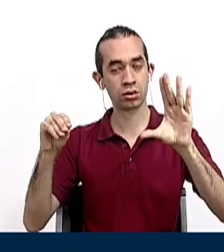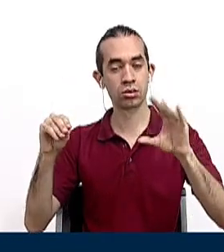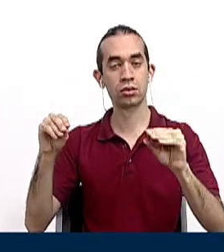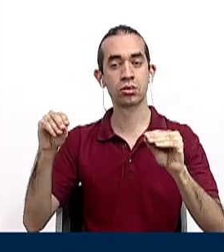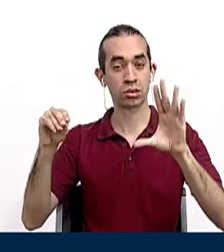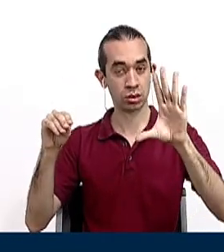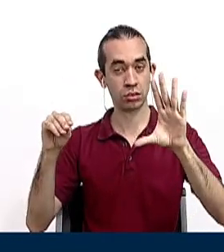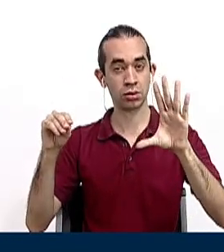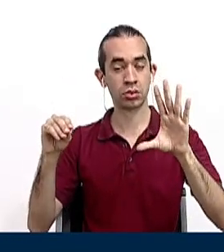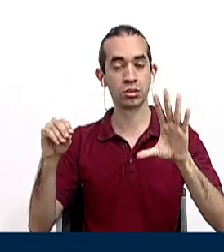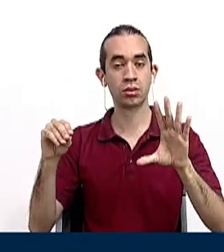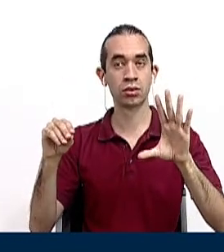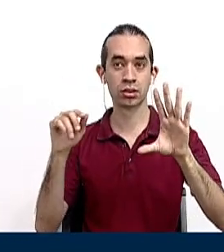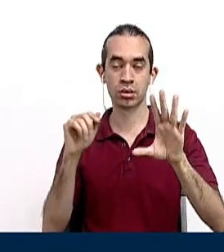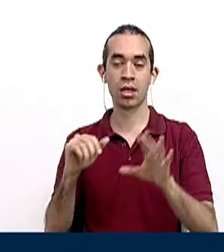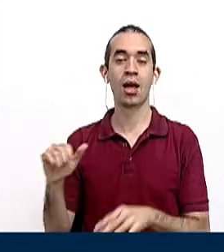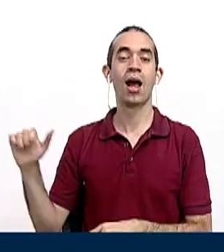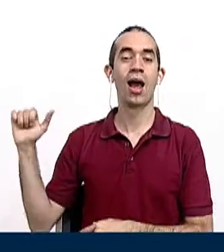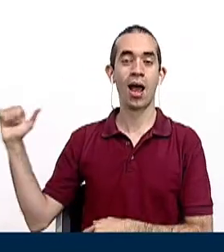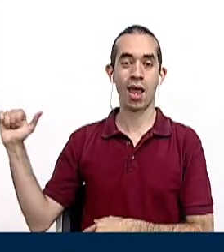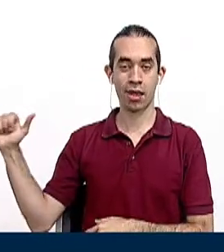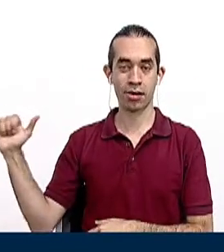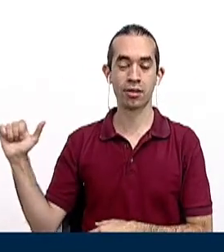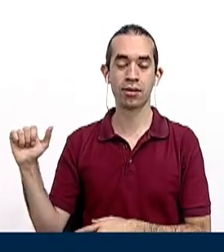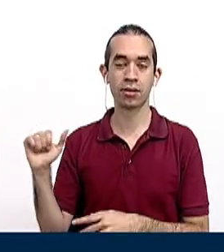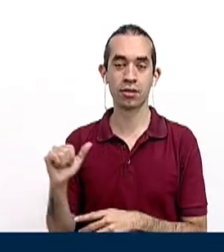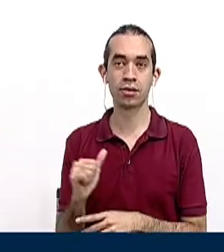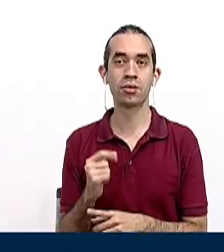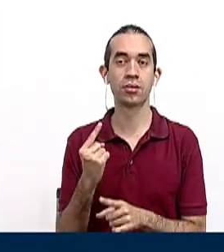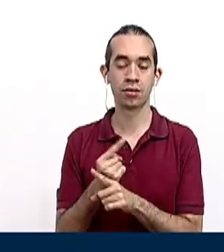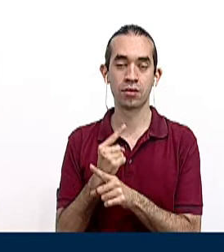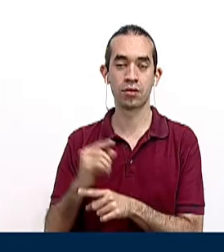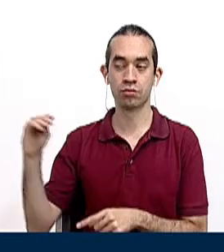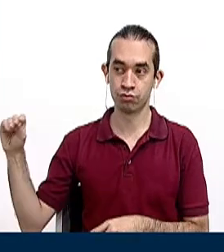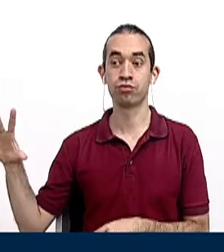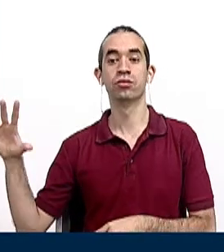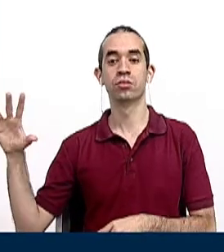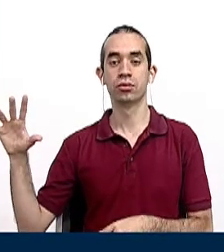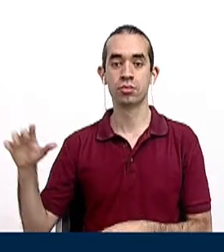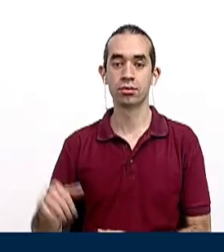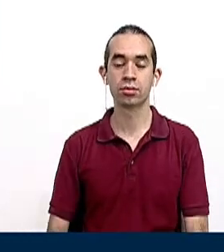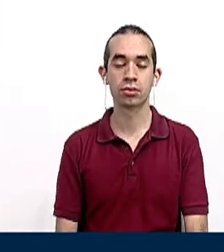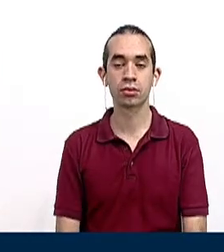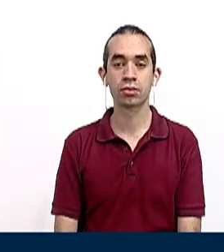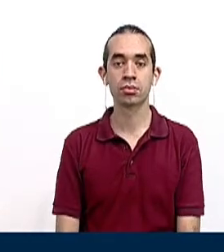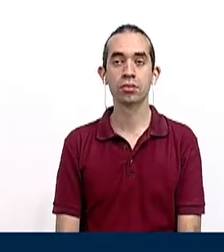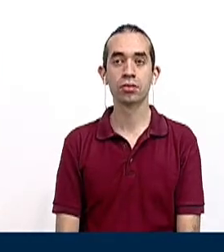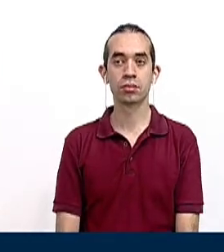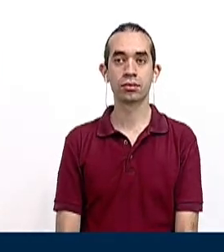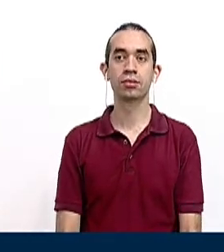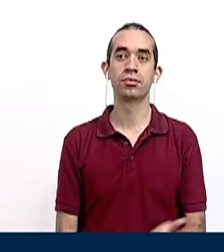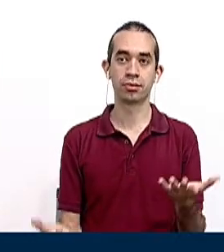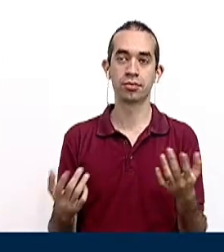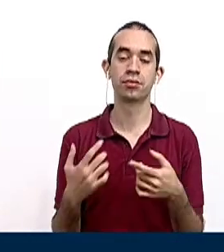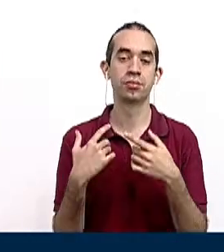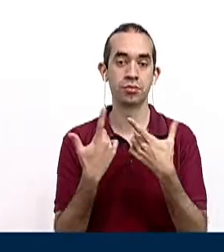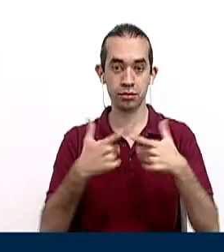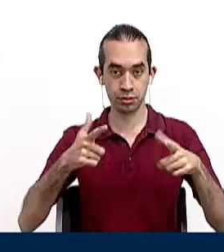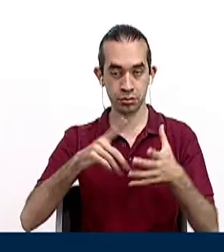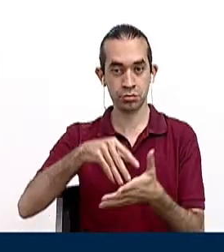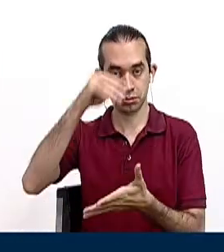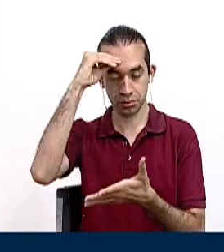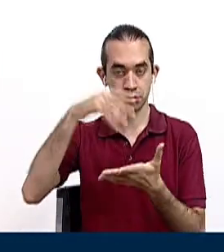Enable. A, right? It's to turn something on, to enable. So in this case, learning a